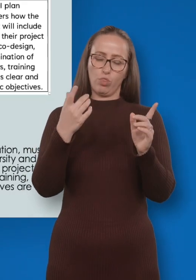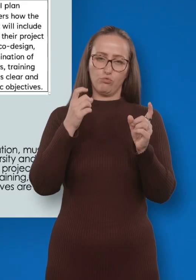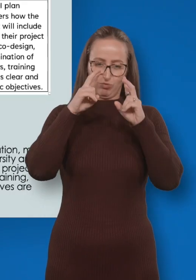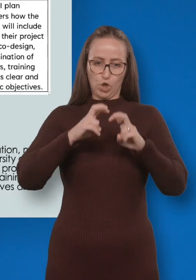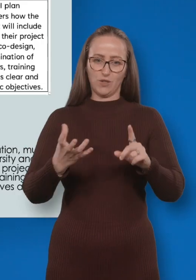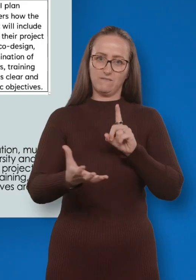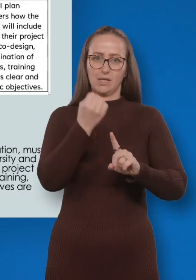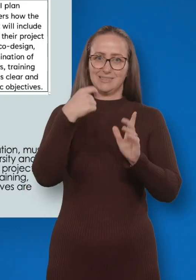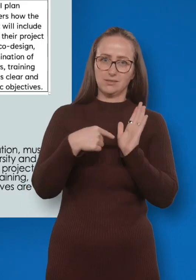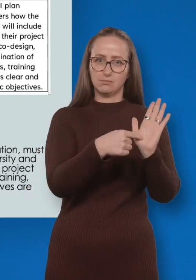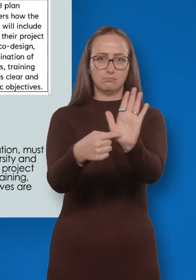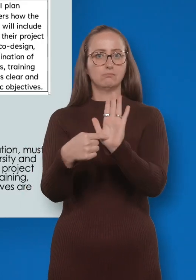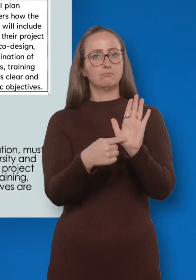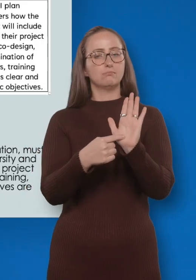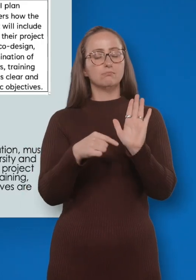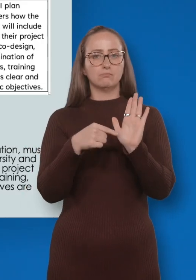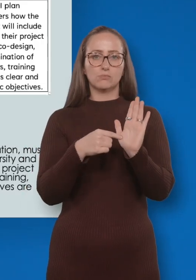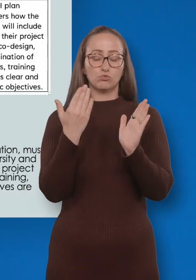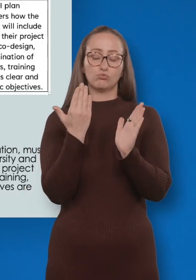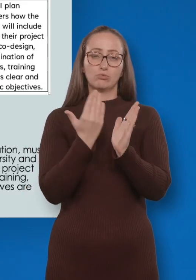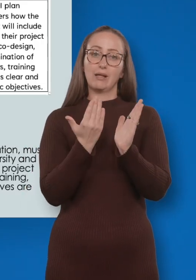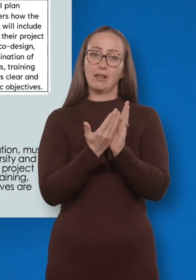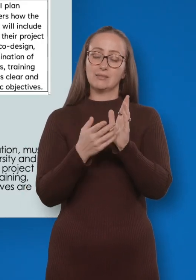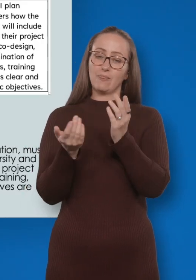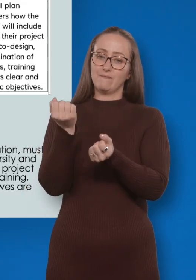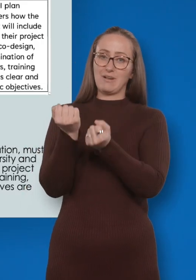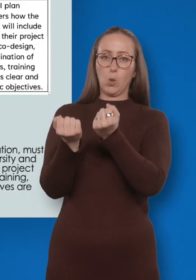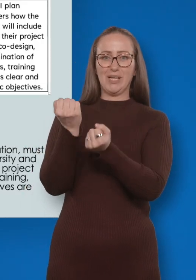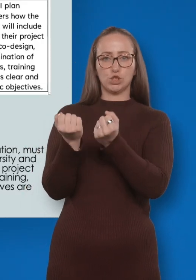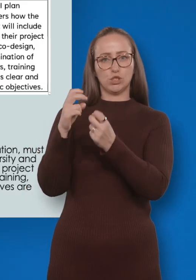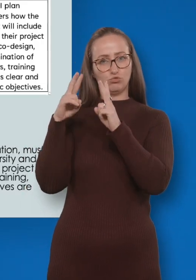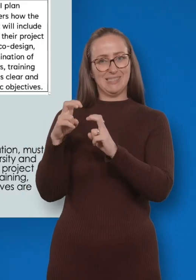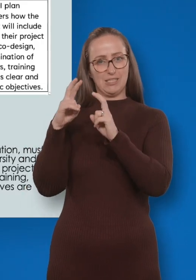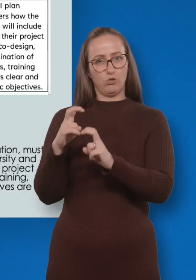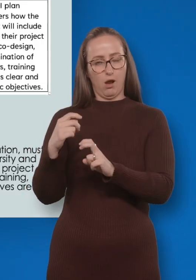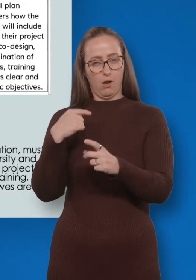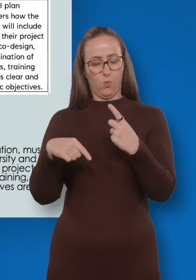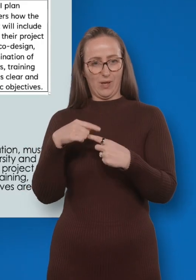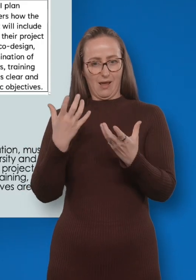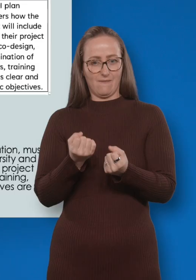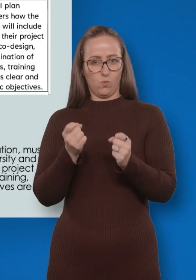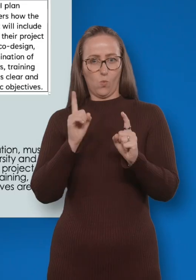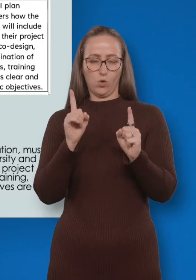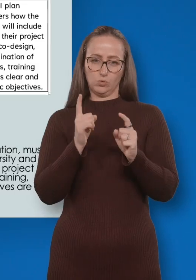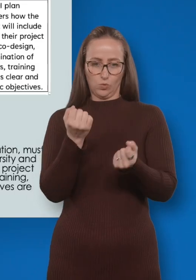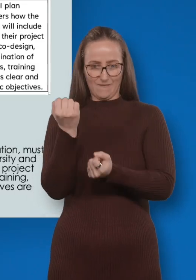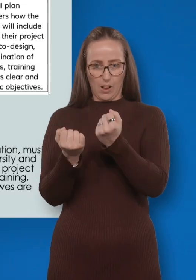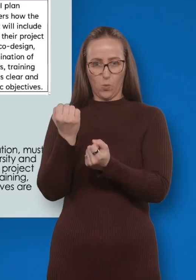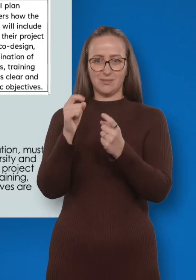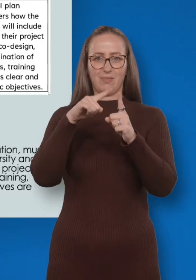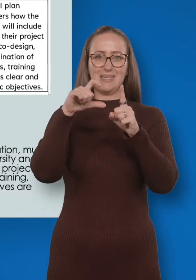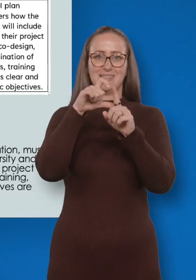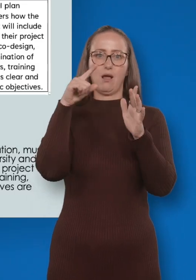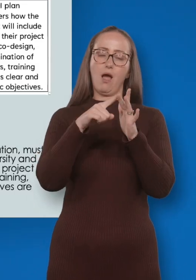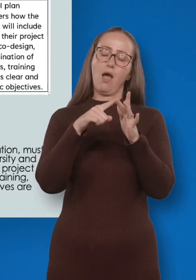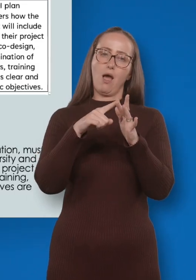findings. And this is the evaluation criteria that we use to evaluate the EDI plans that are written for